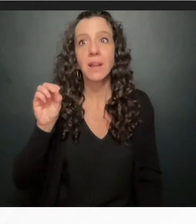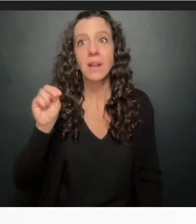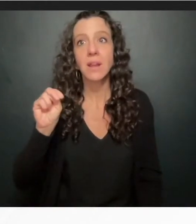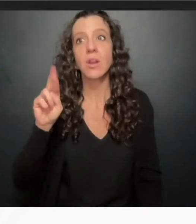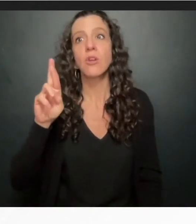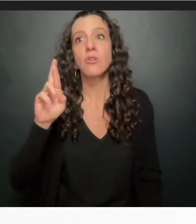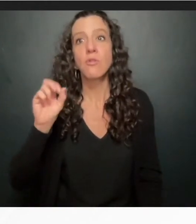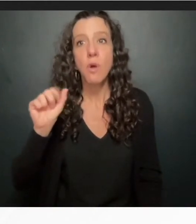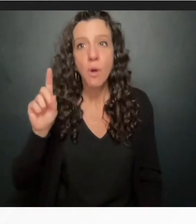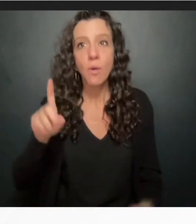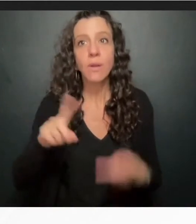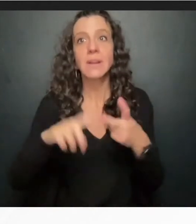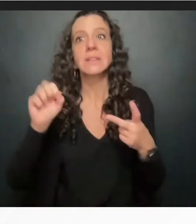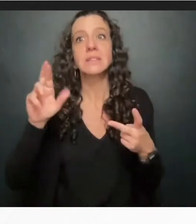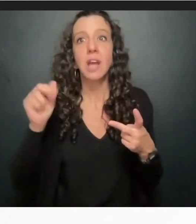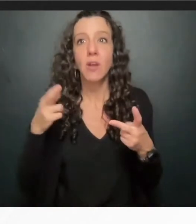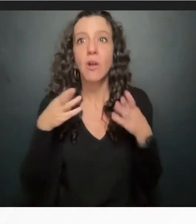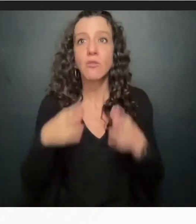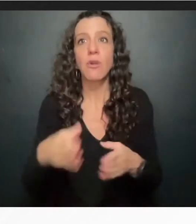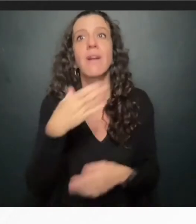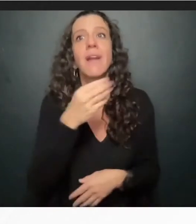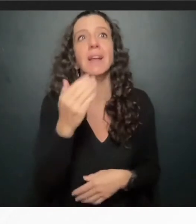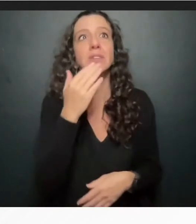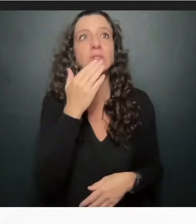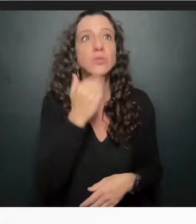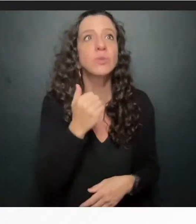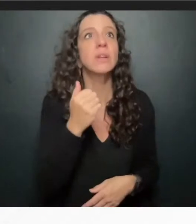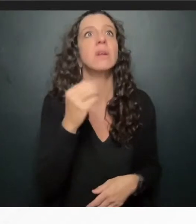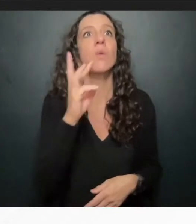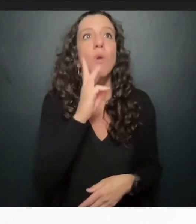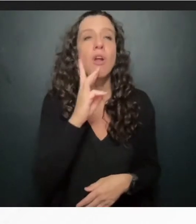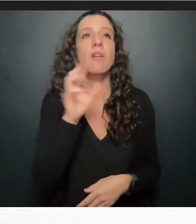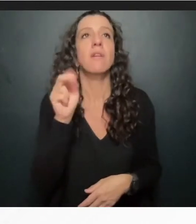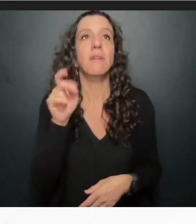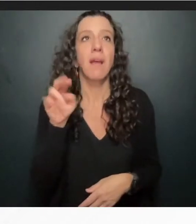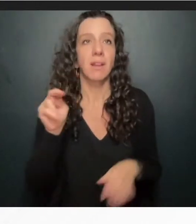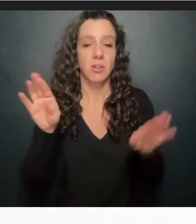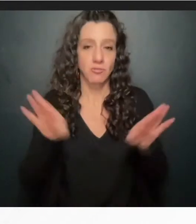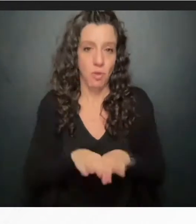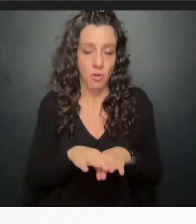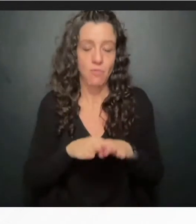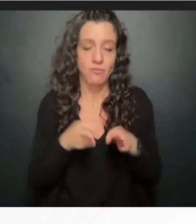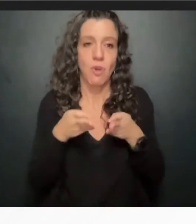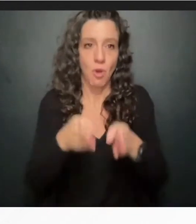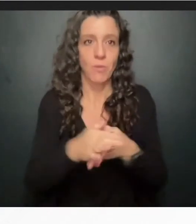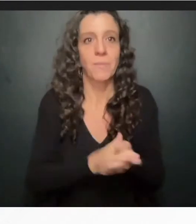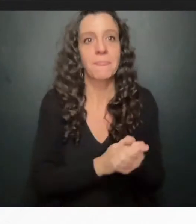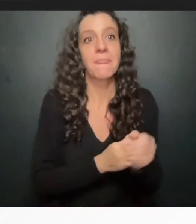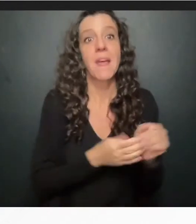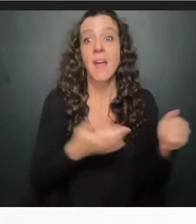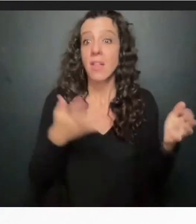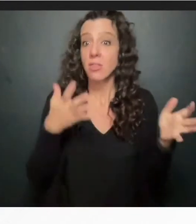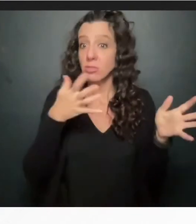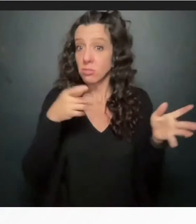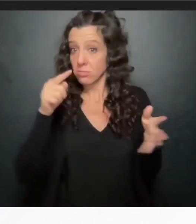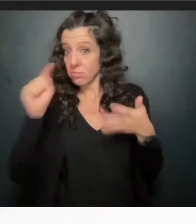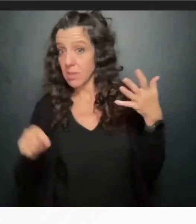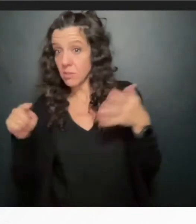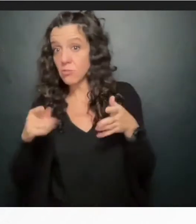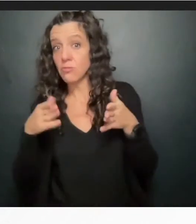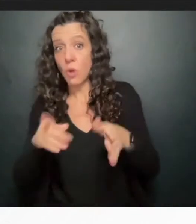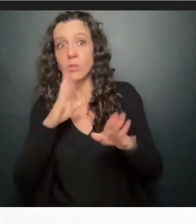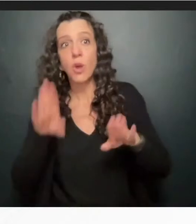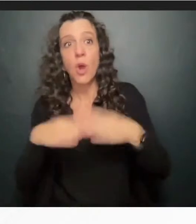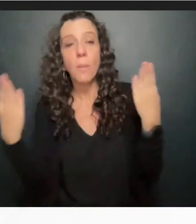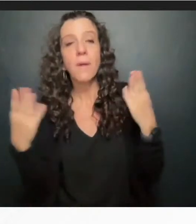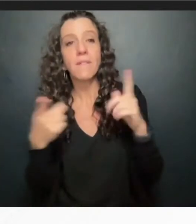Sweetwater Canyon Road. The following roads are open to residents from